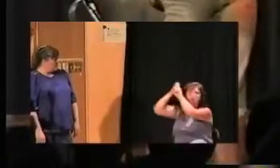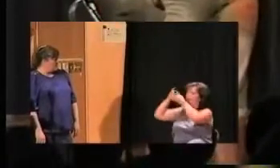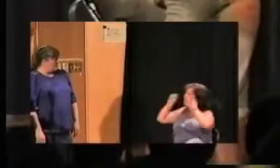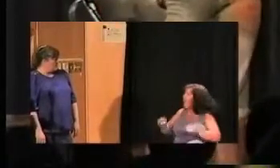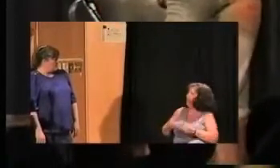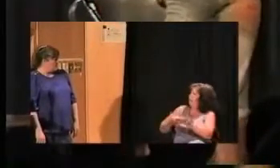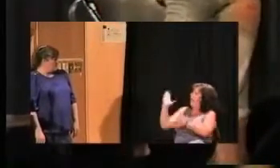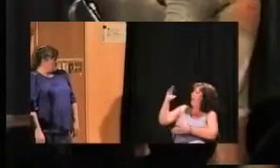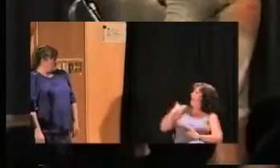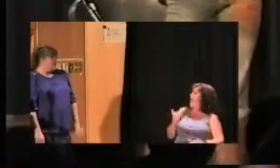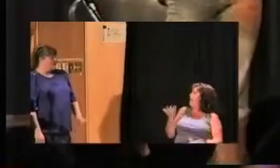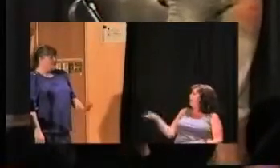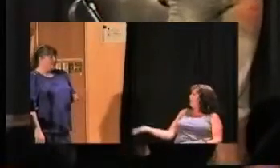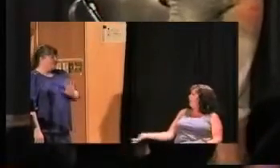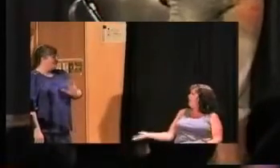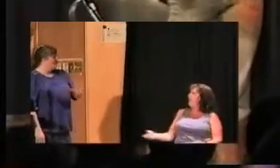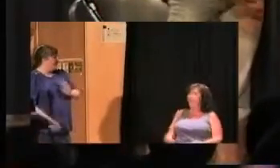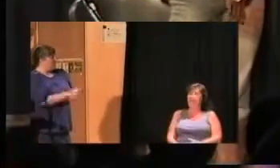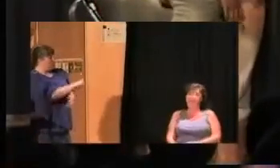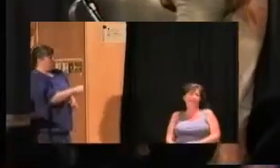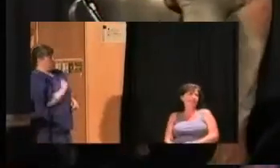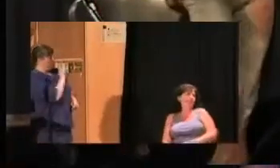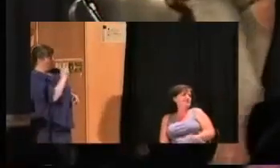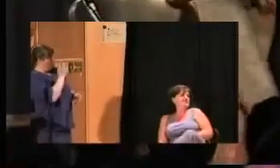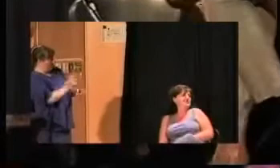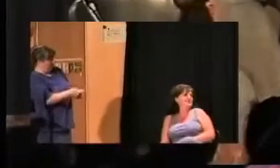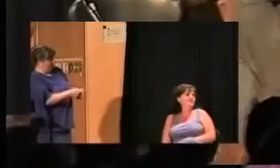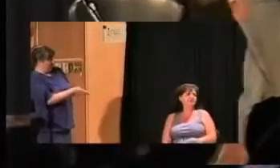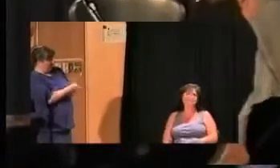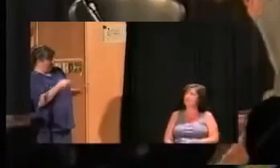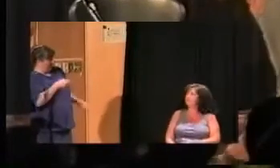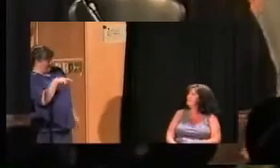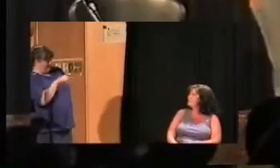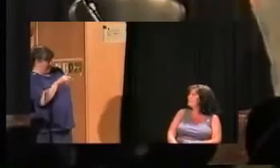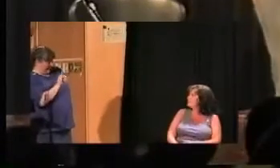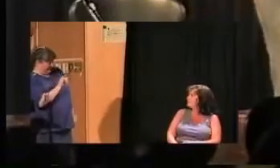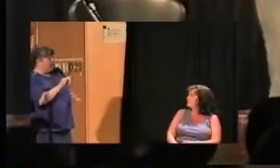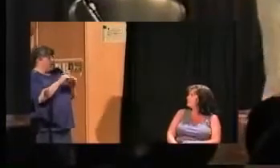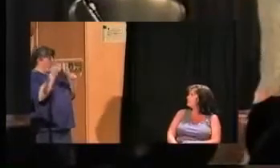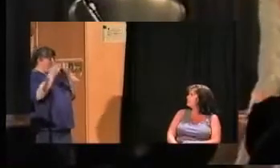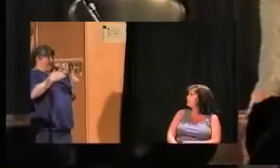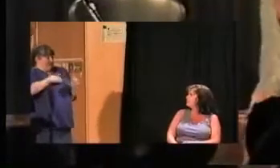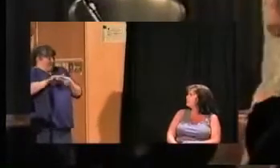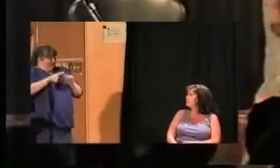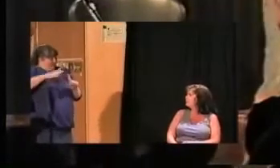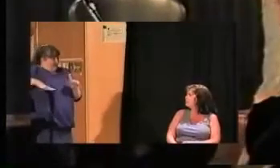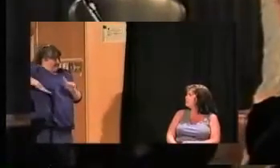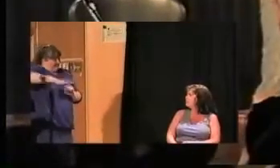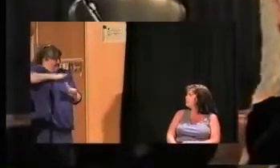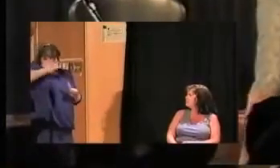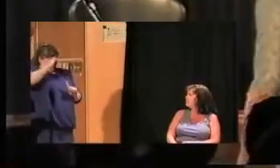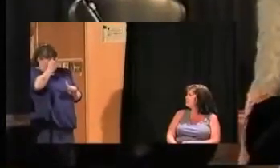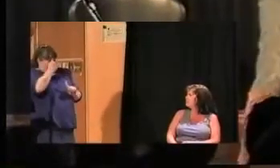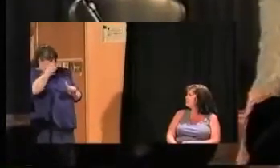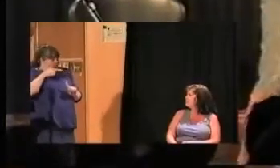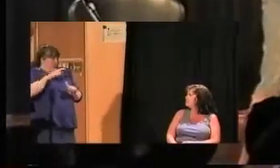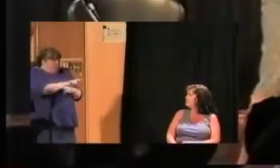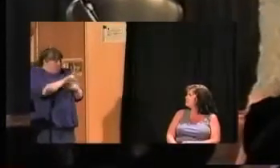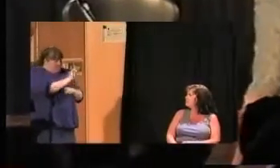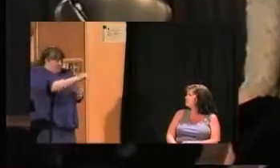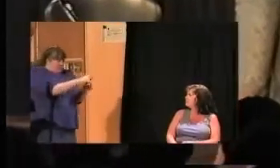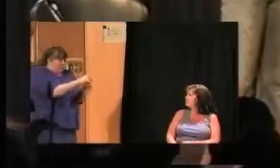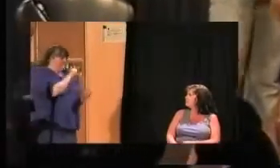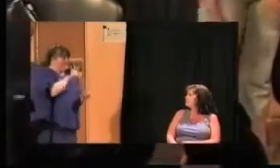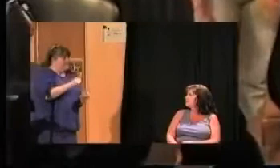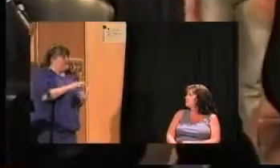Okay, fine. Use Packy. Just not in front of Arjun or any other South Asian or Indian person I introduce you to. Especially